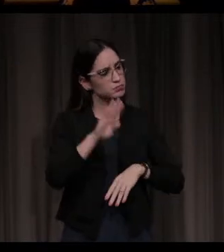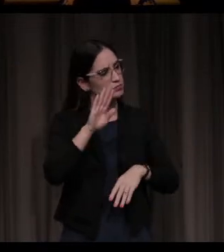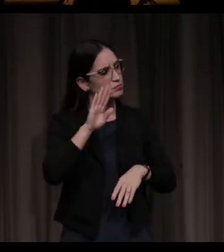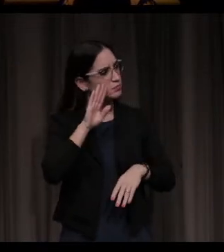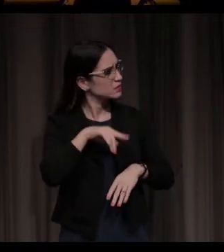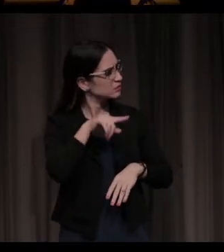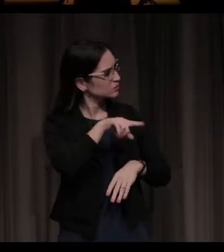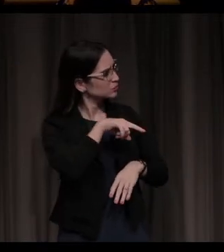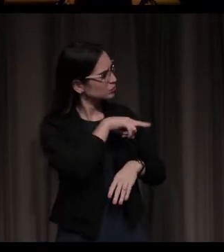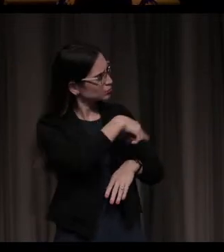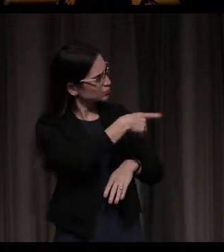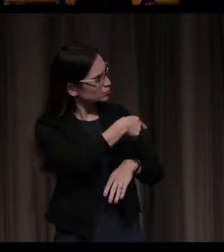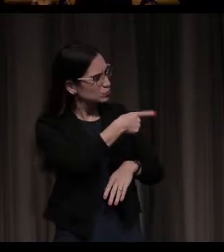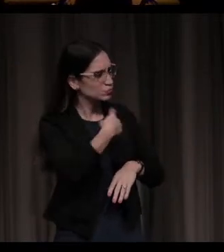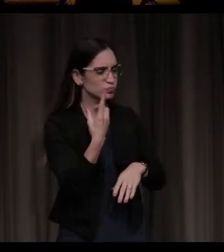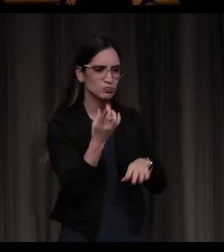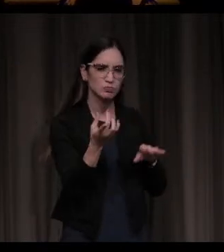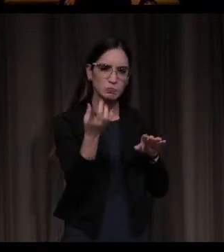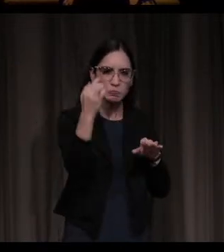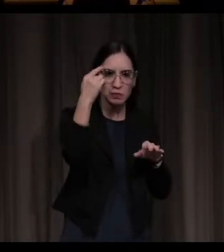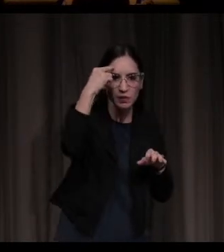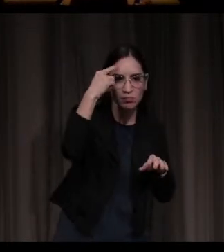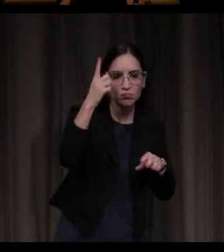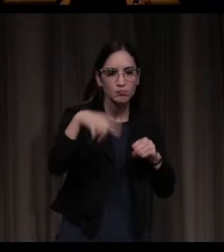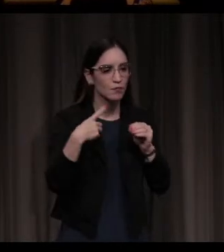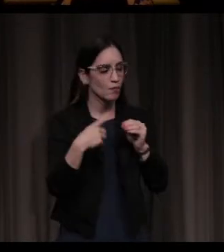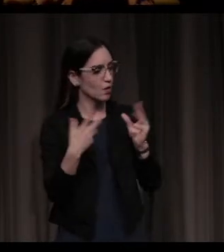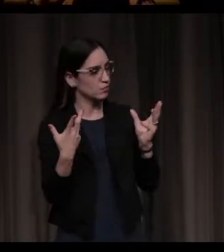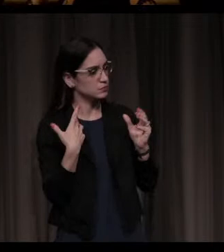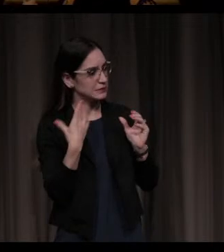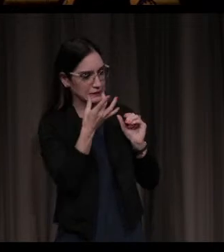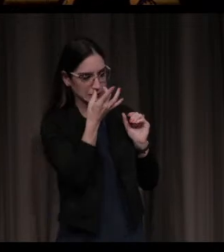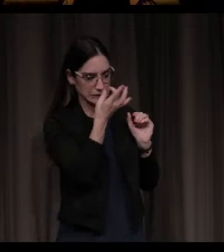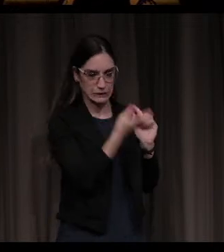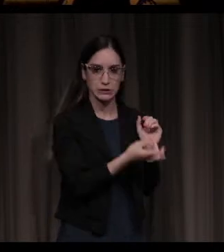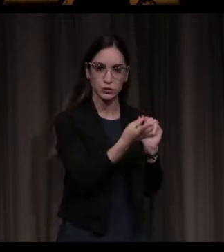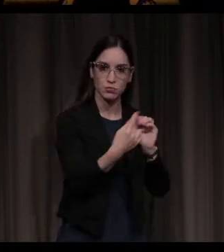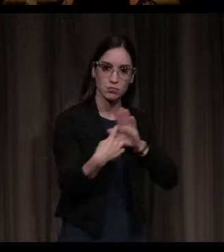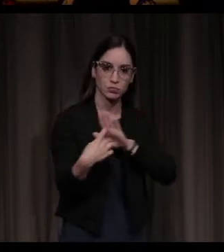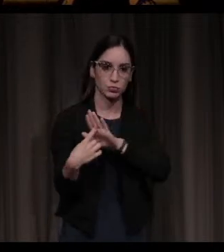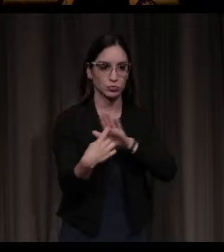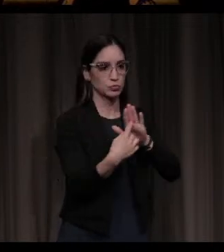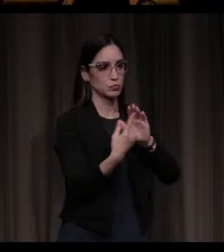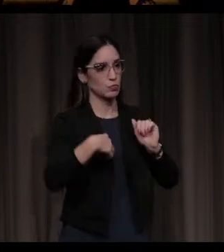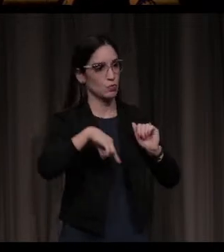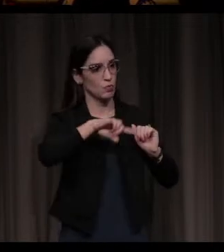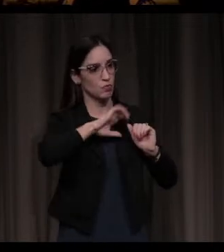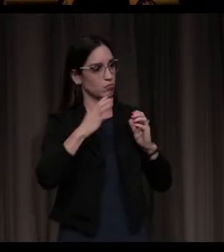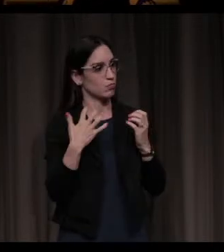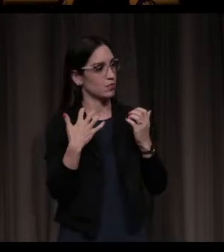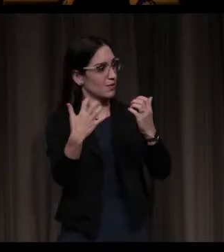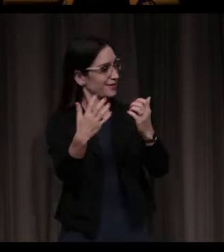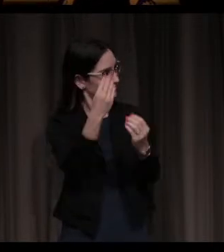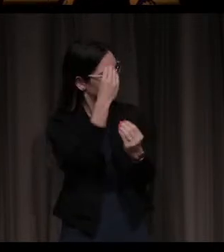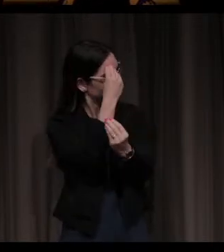say about that? Because to me, I think it's interesting to expose this and let our audiences know